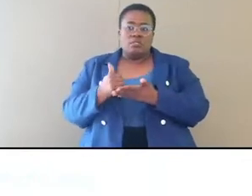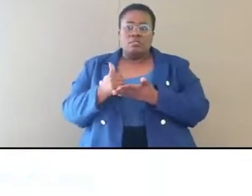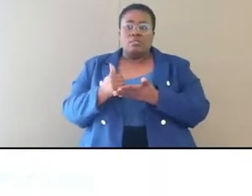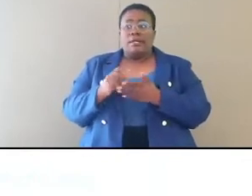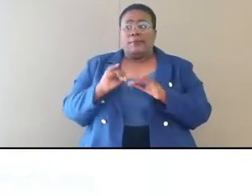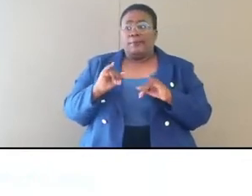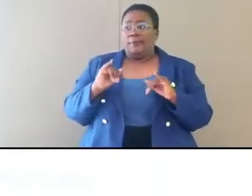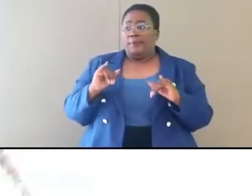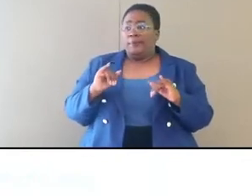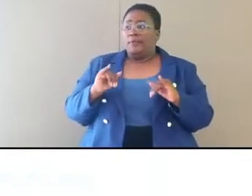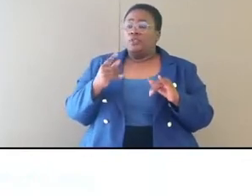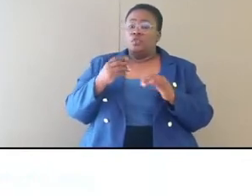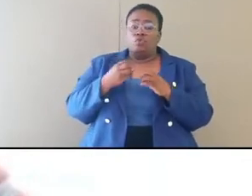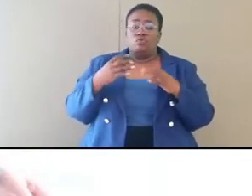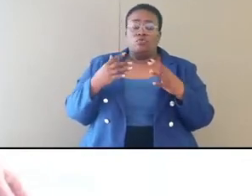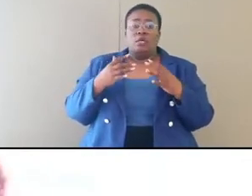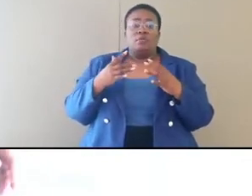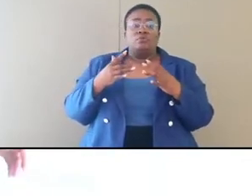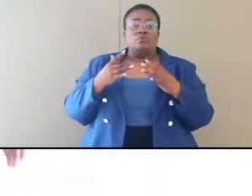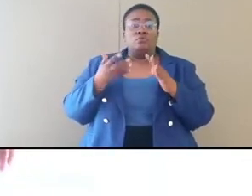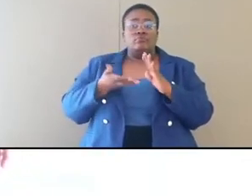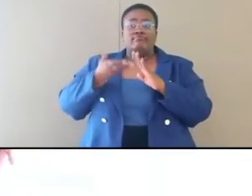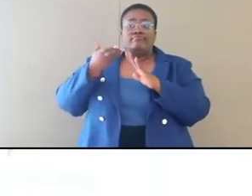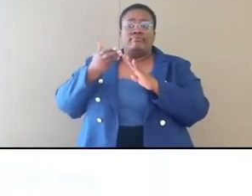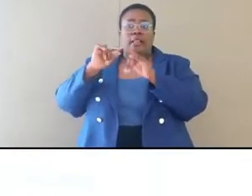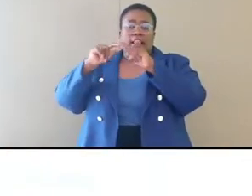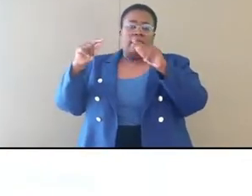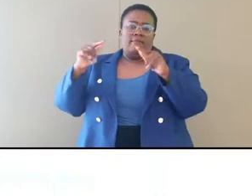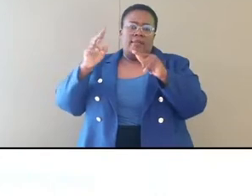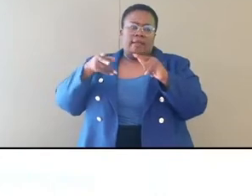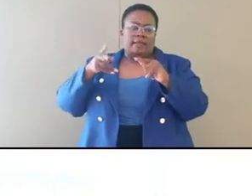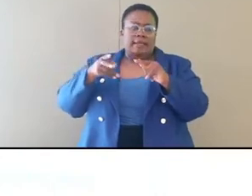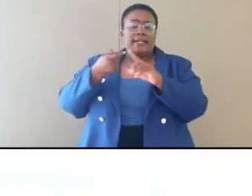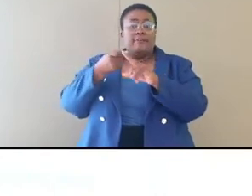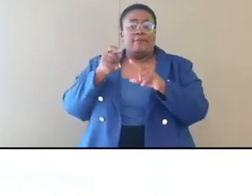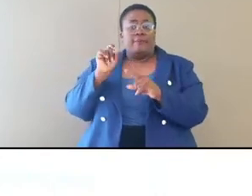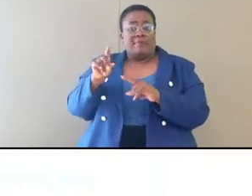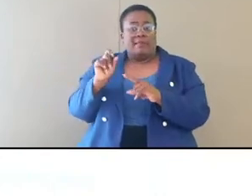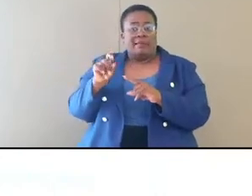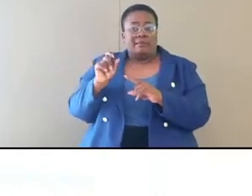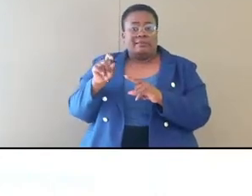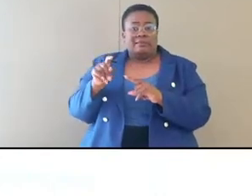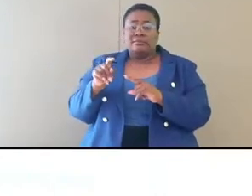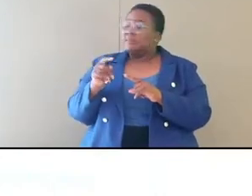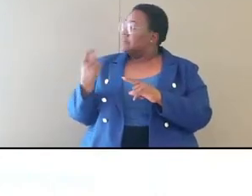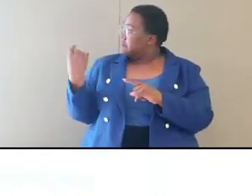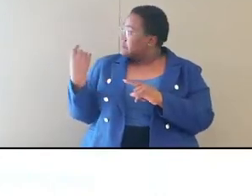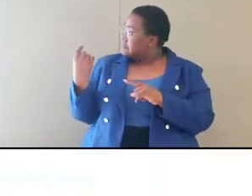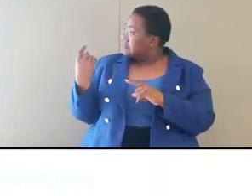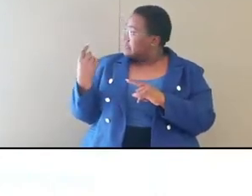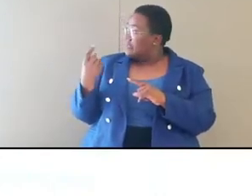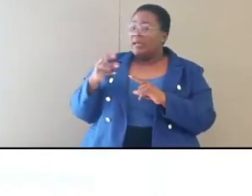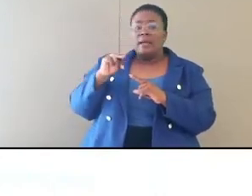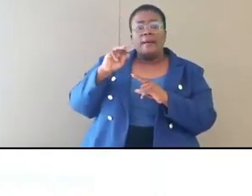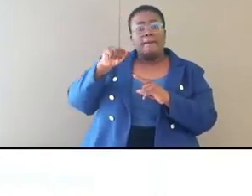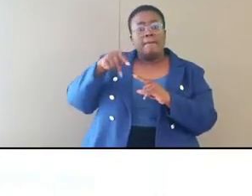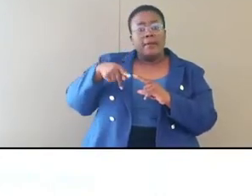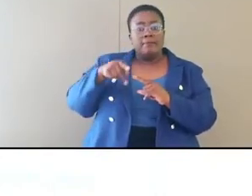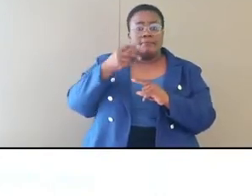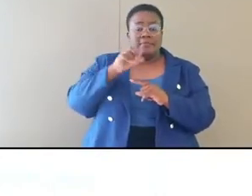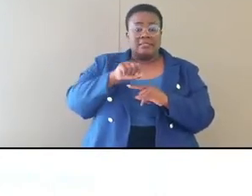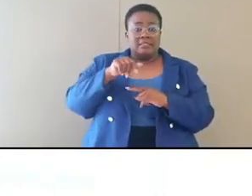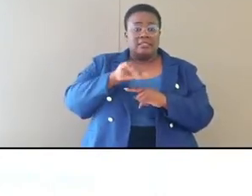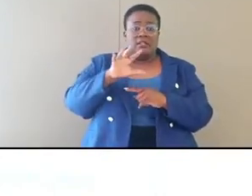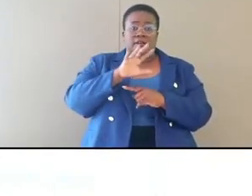What bothers me is we're starting to approach that level again. And from that, here is a map. There's South Africa with its 27